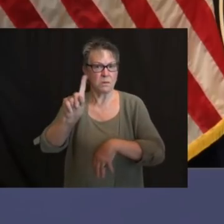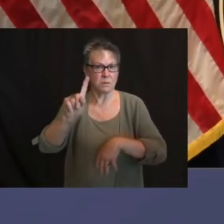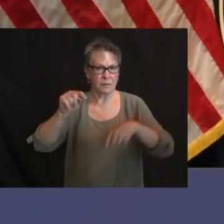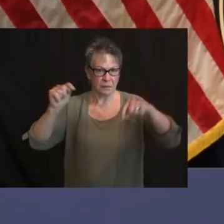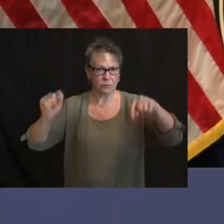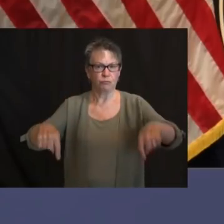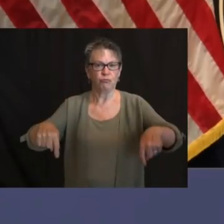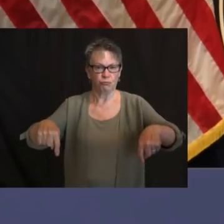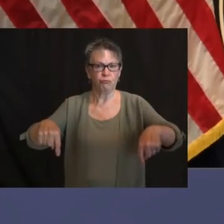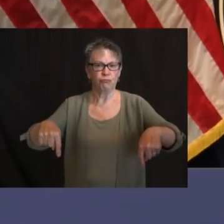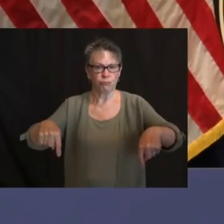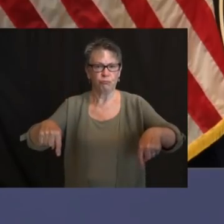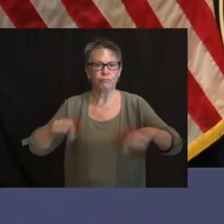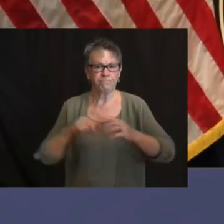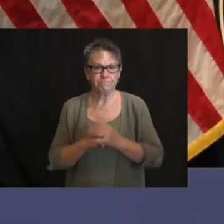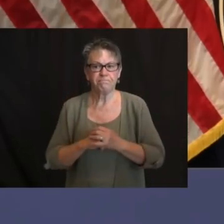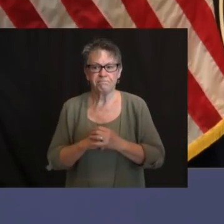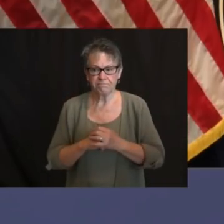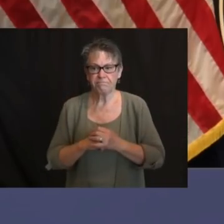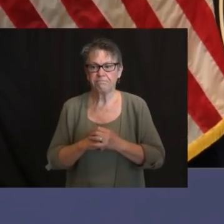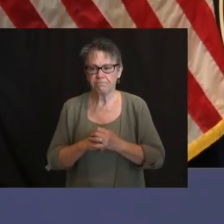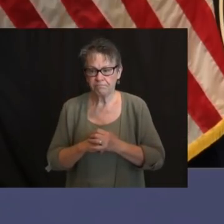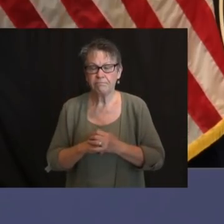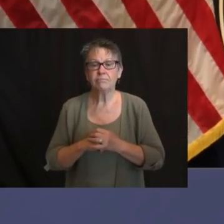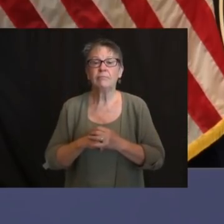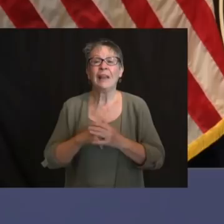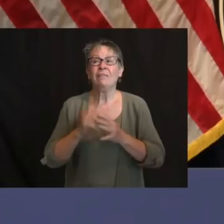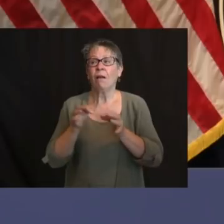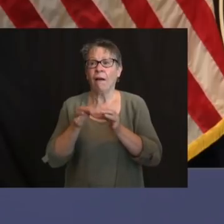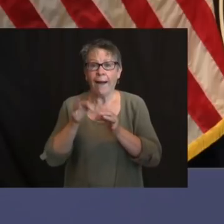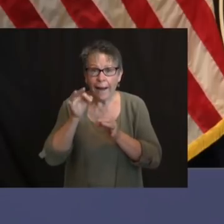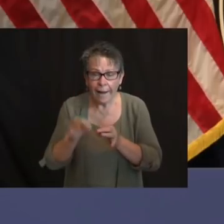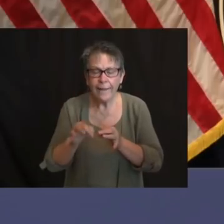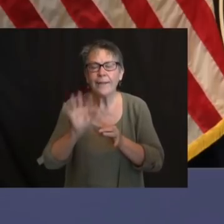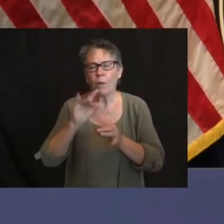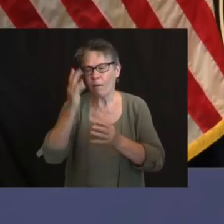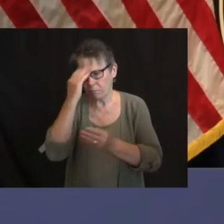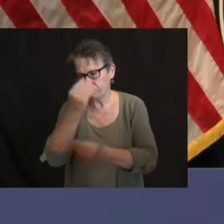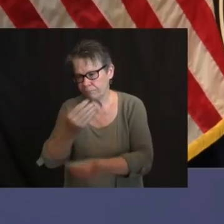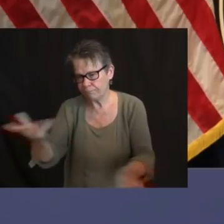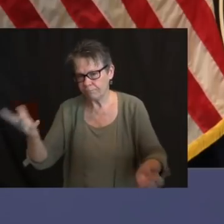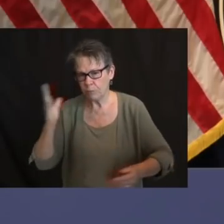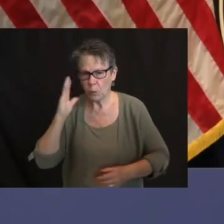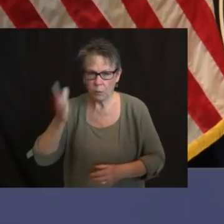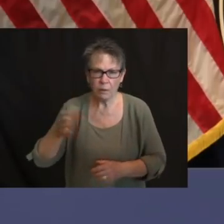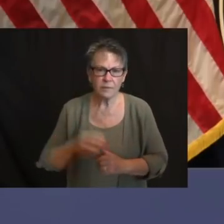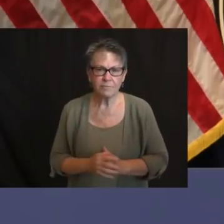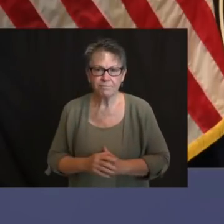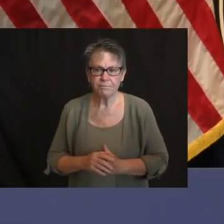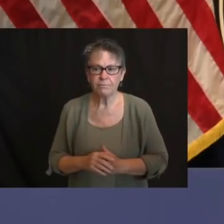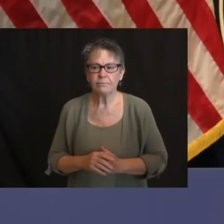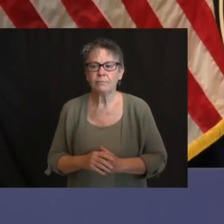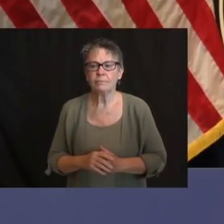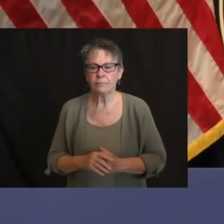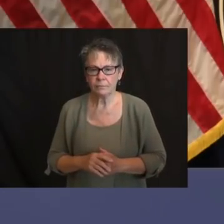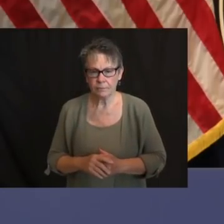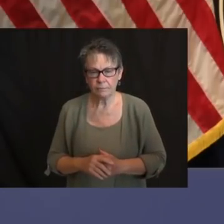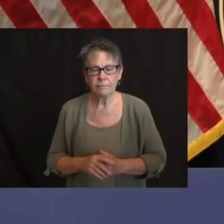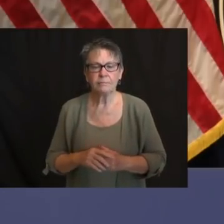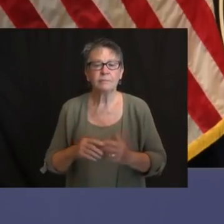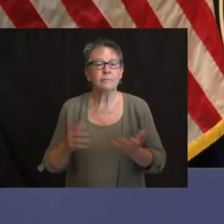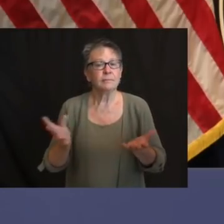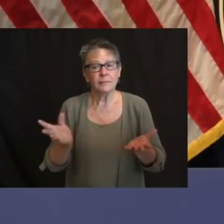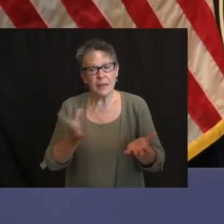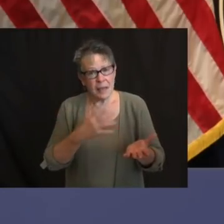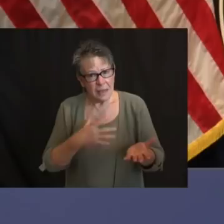And unless you hear otherwise. And I would just say, where I've ended the past number of days, huge thank yous at 2 levels. One